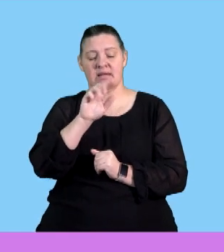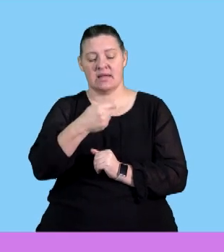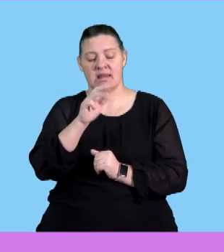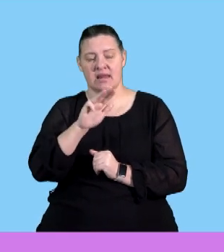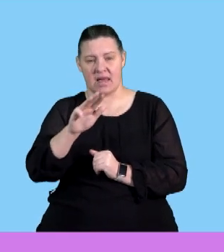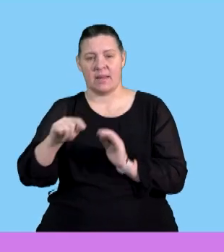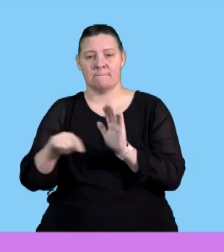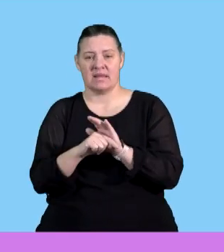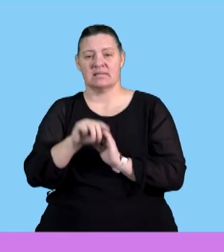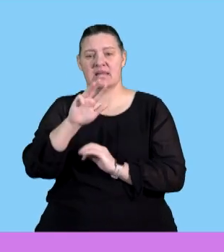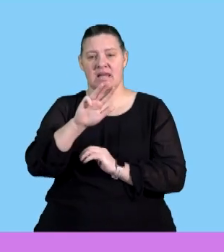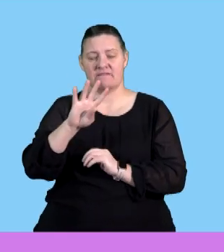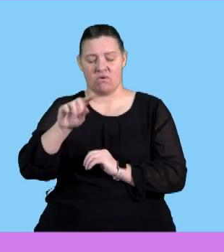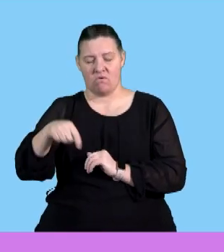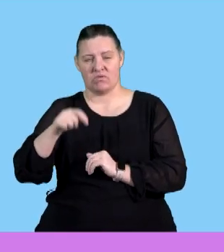108.99 minus